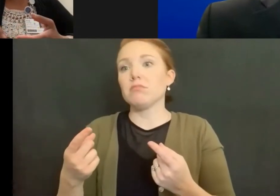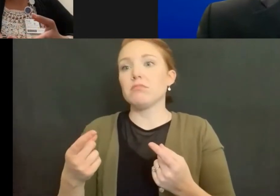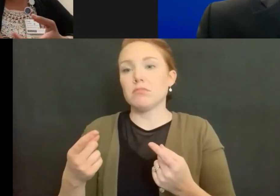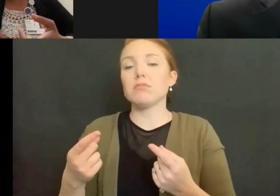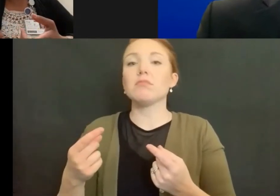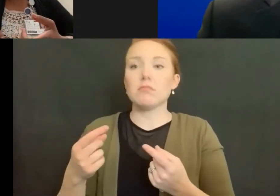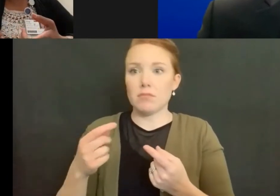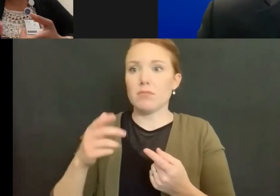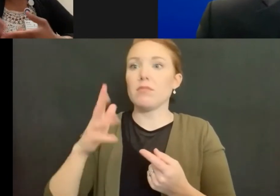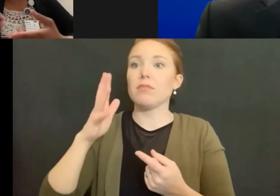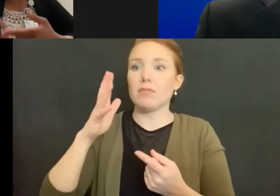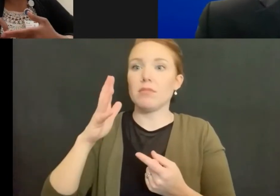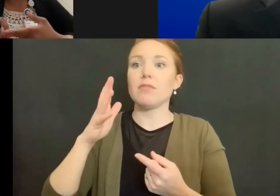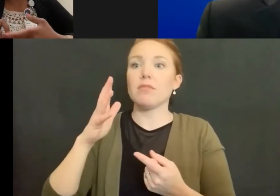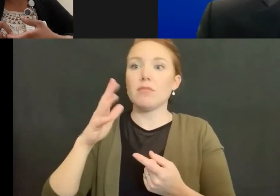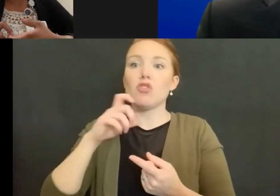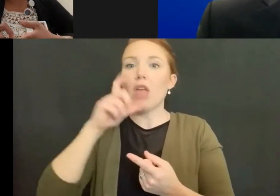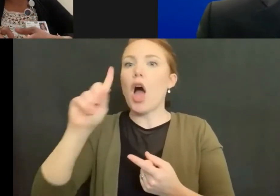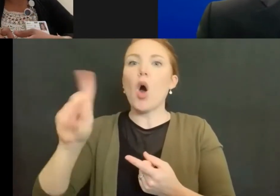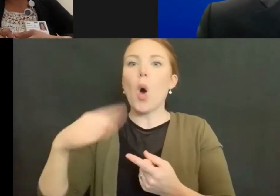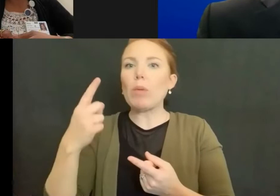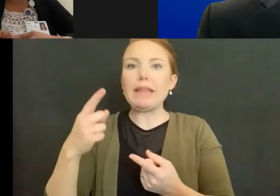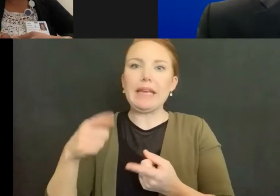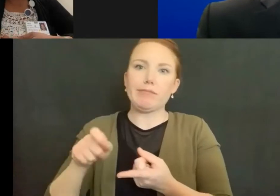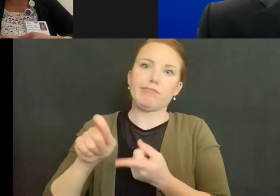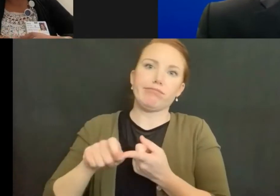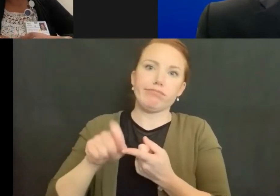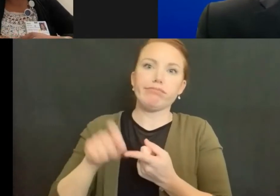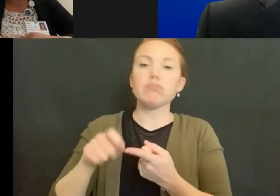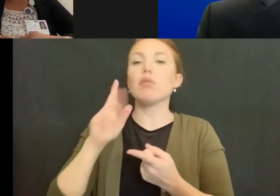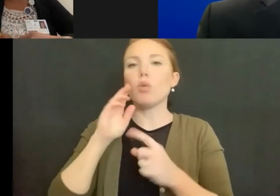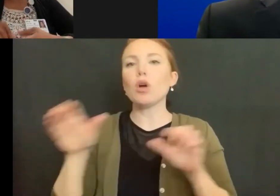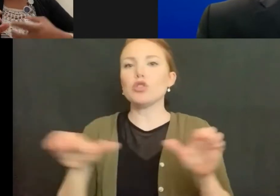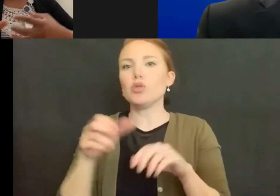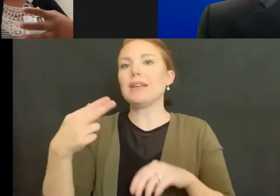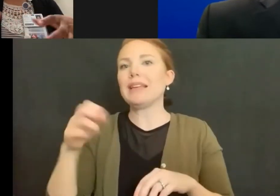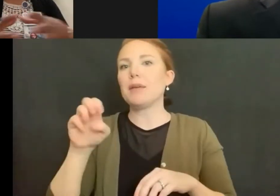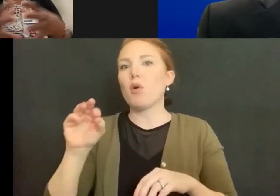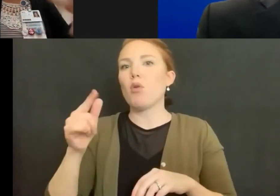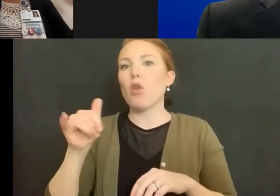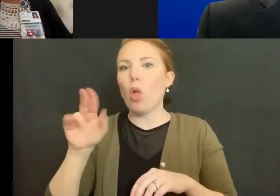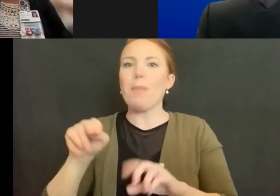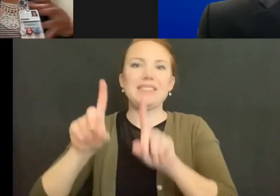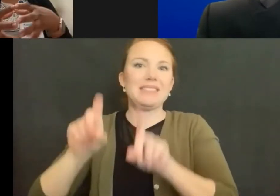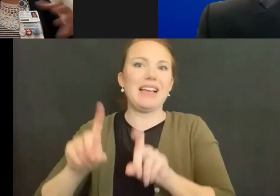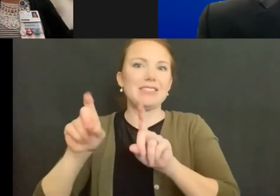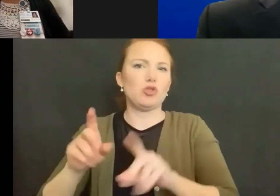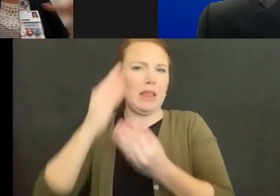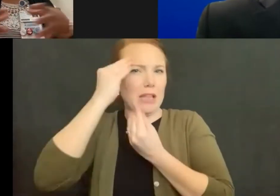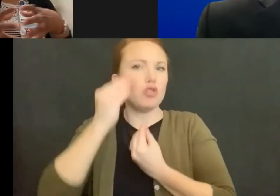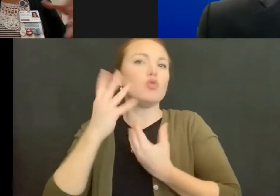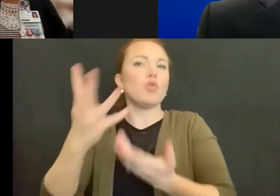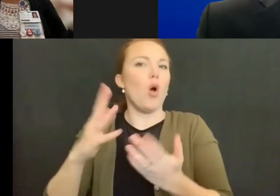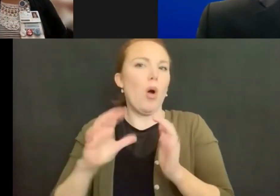that fasting sugar, but also do the hemoglobin A1C, which give you a long term